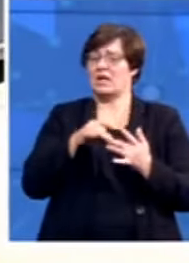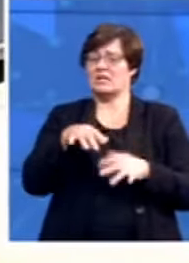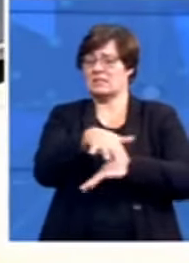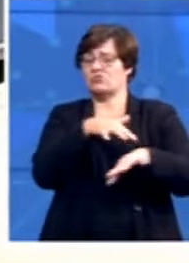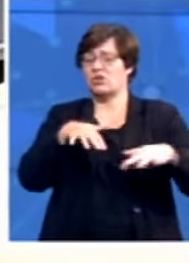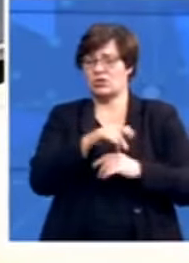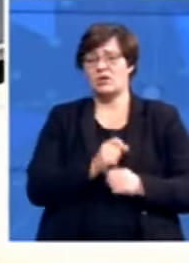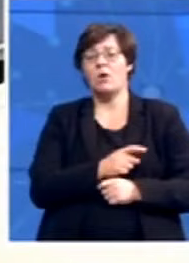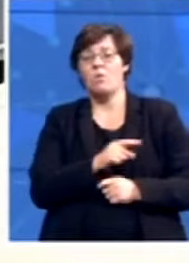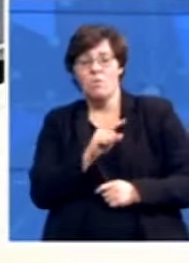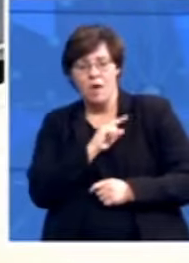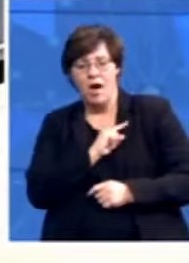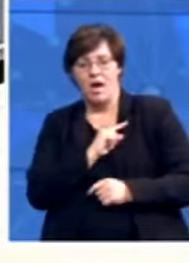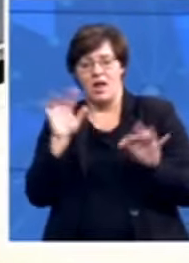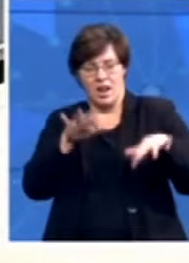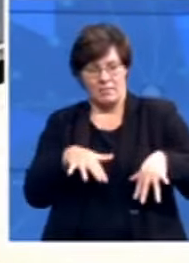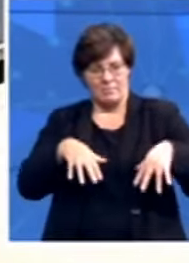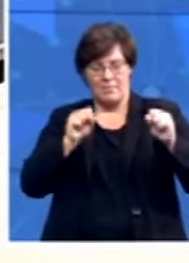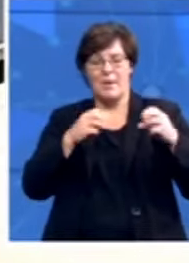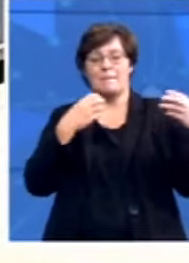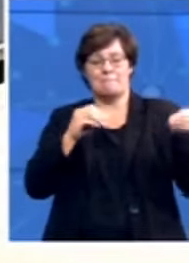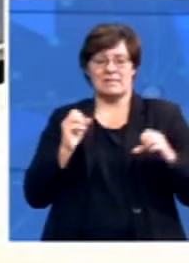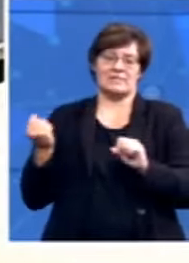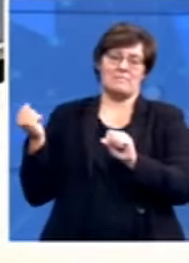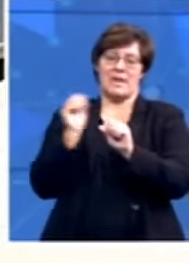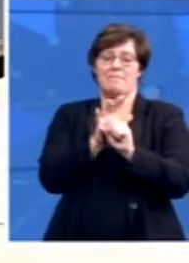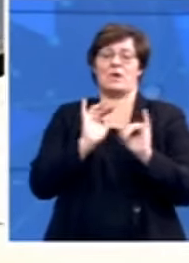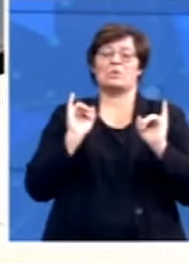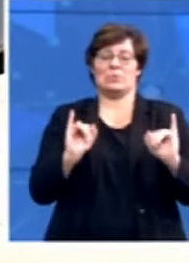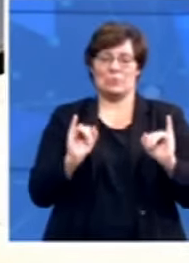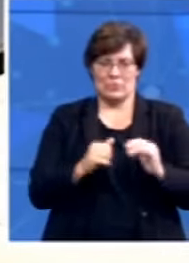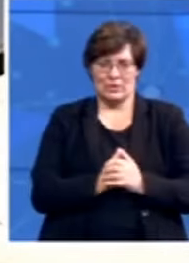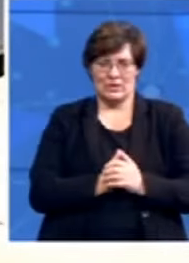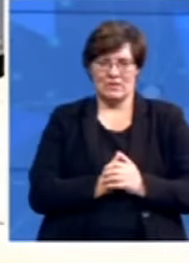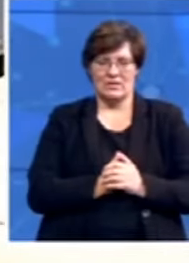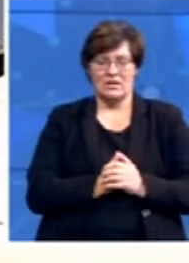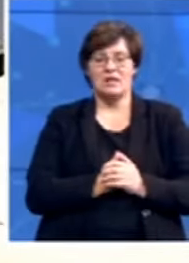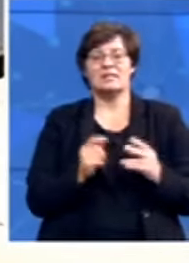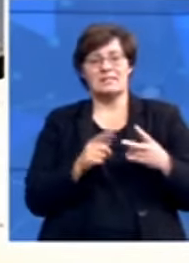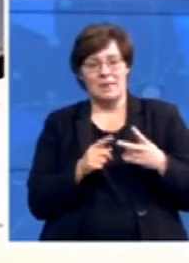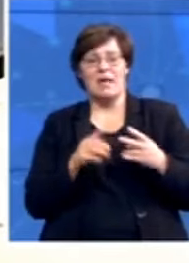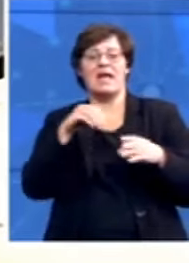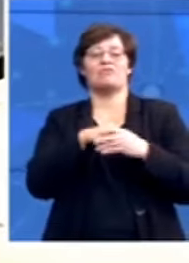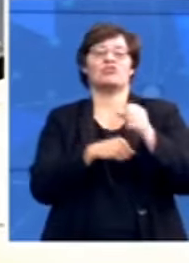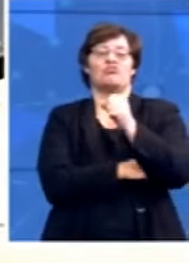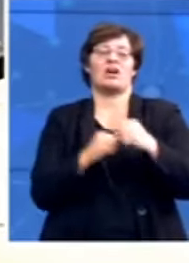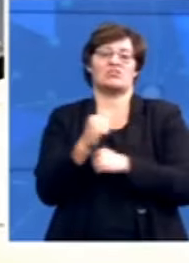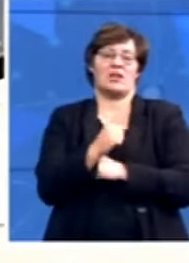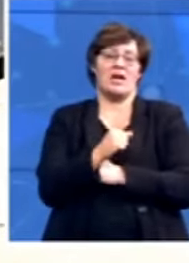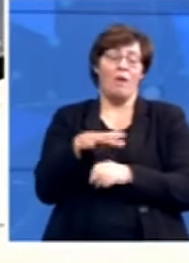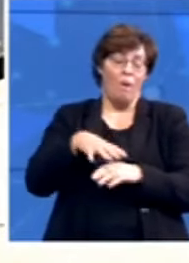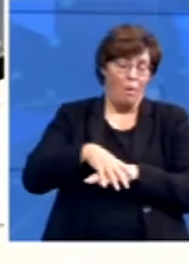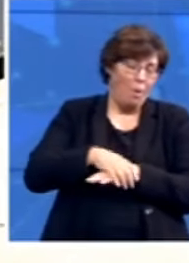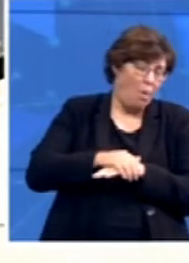small businesses, but there's also another challenge of infrastructure that is very old here in Nelson Mandela Bay, where we've seen some of